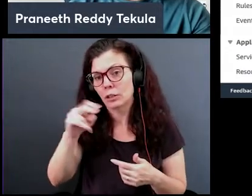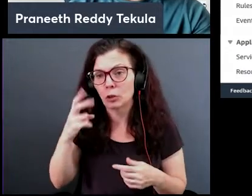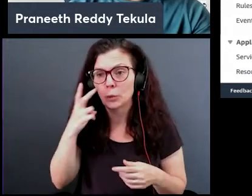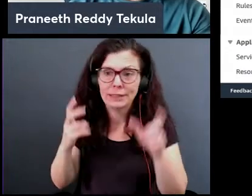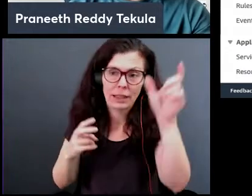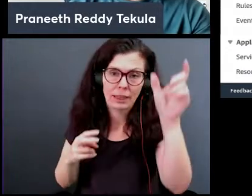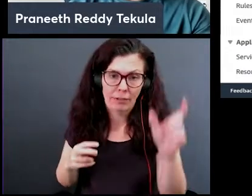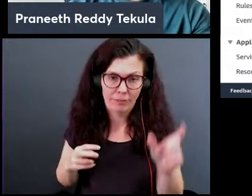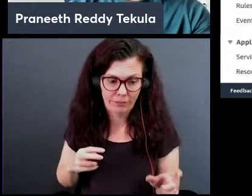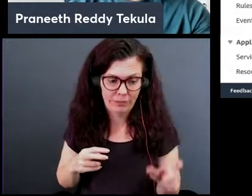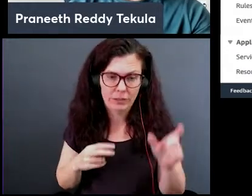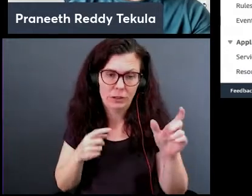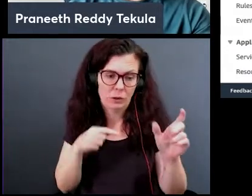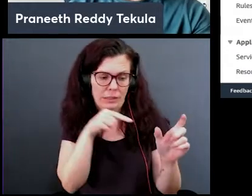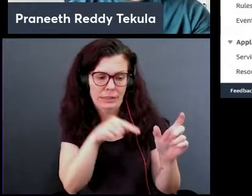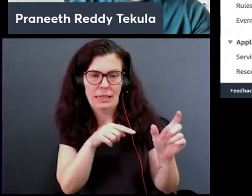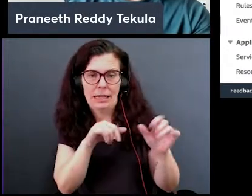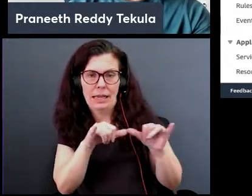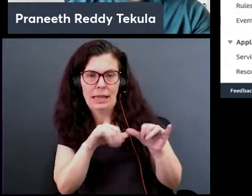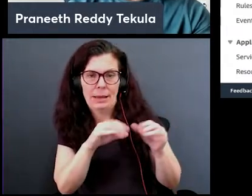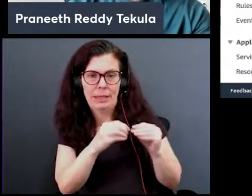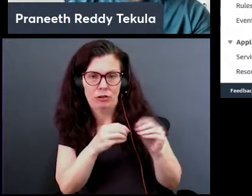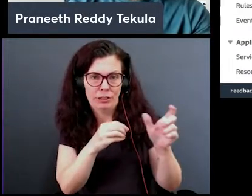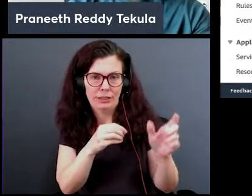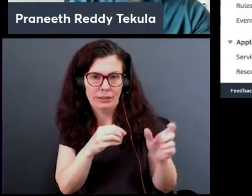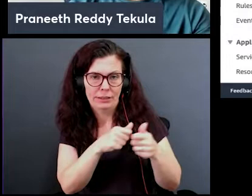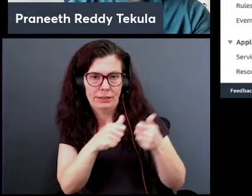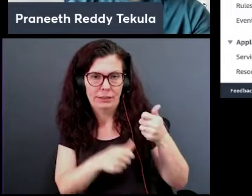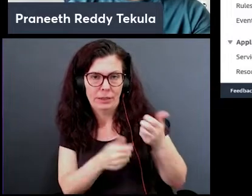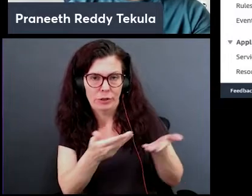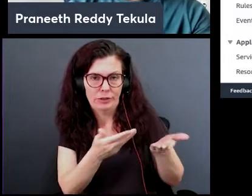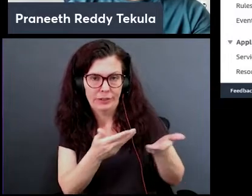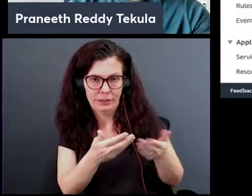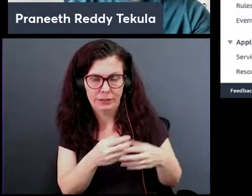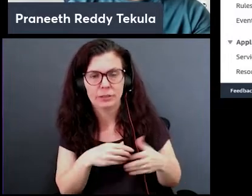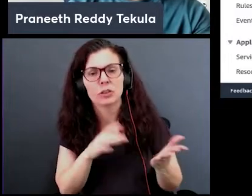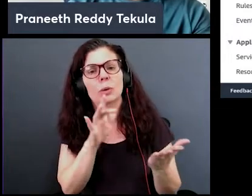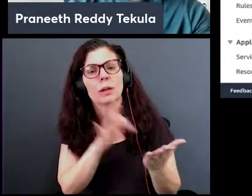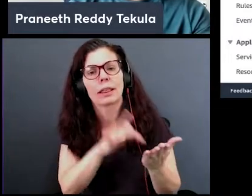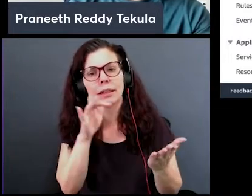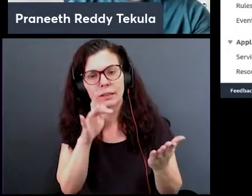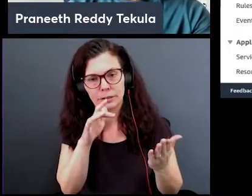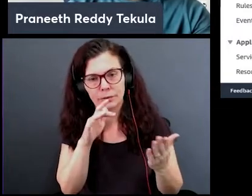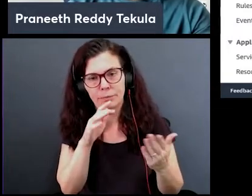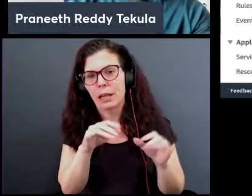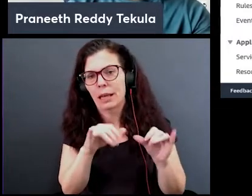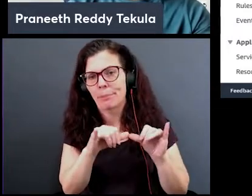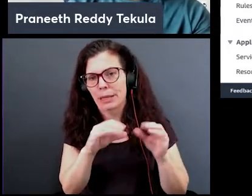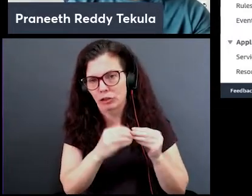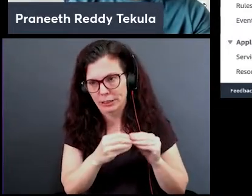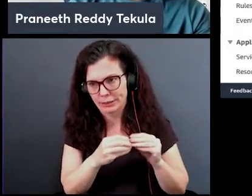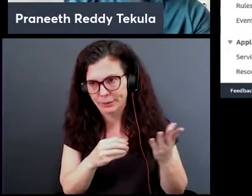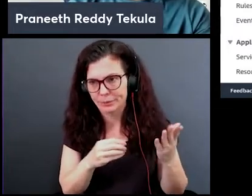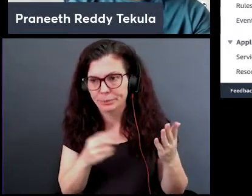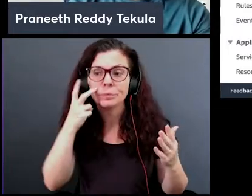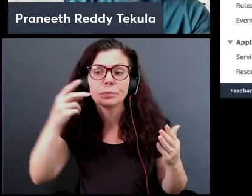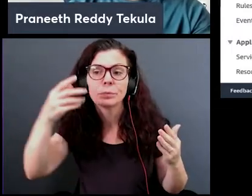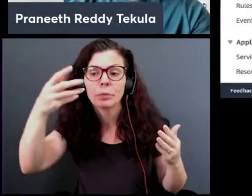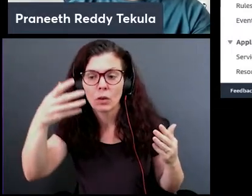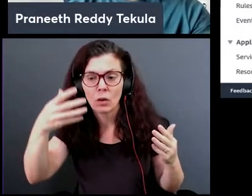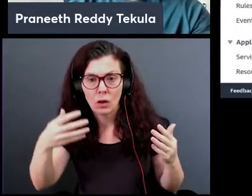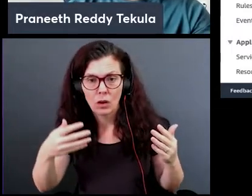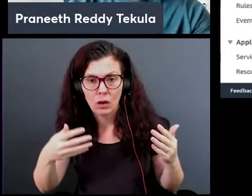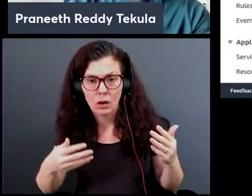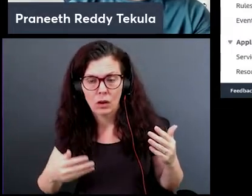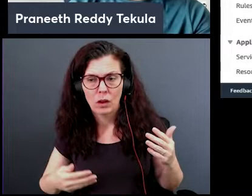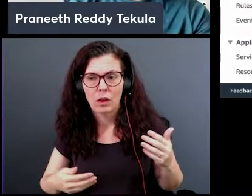and the subservices under it. So let's click on all metrics. And as you can see, these are all the